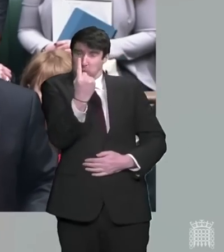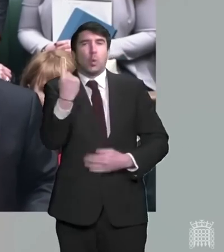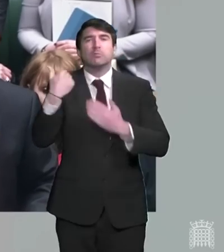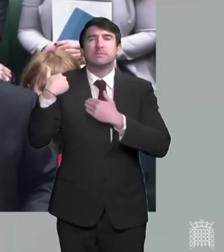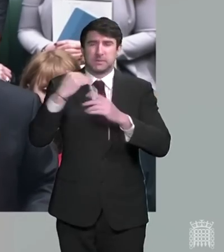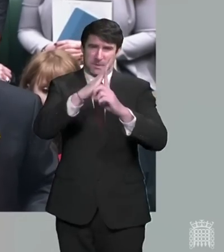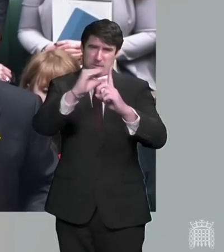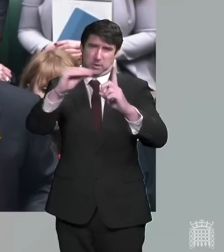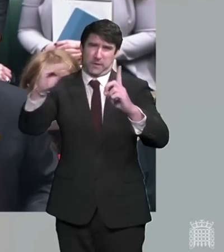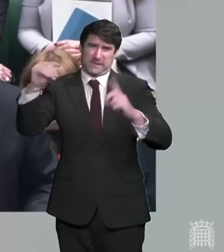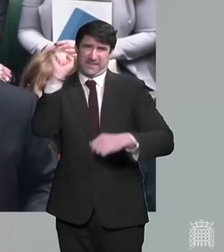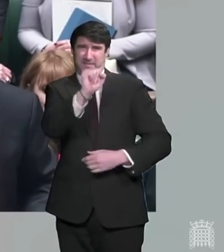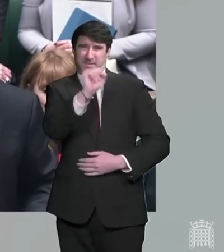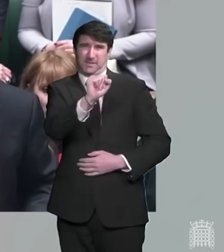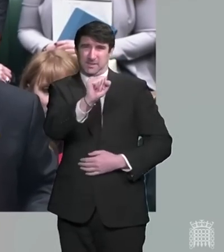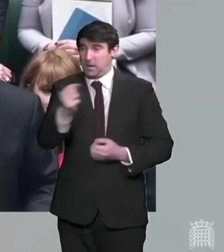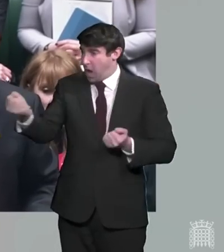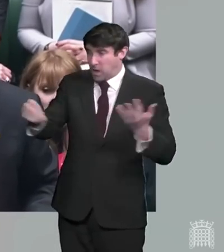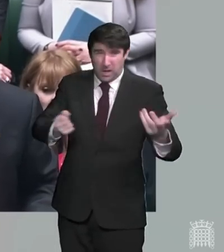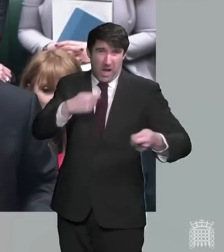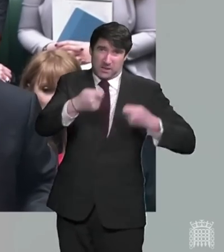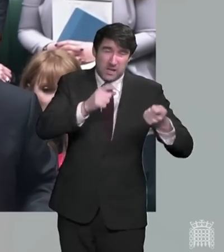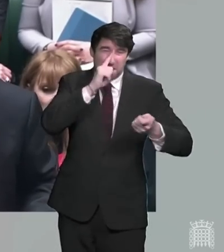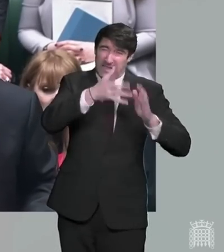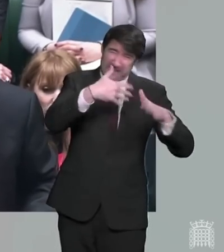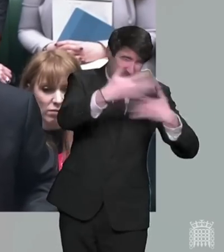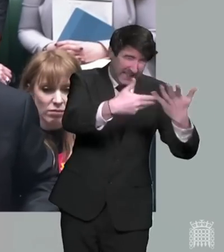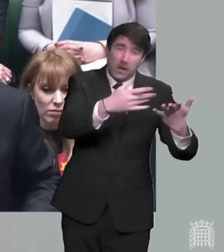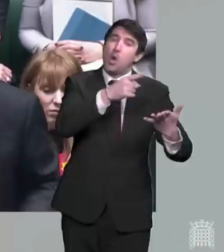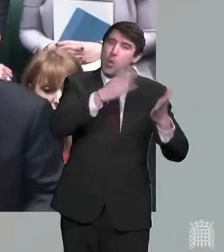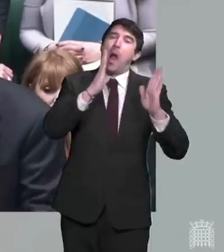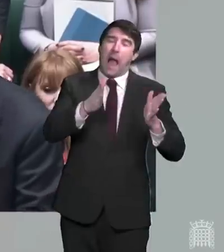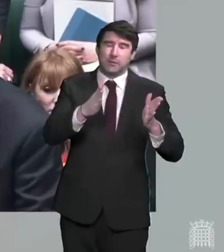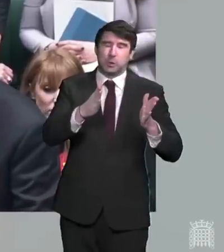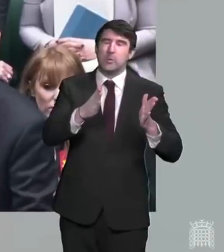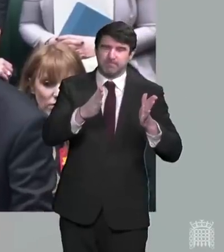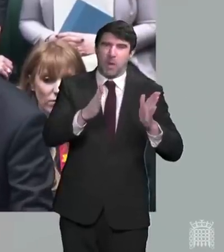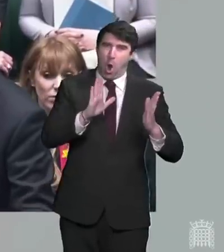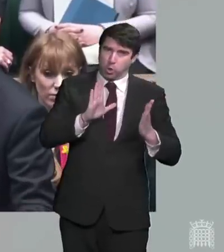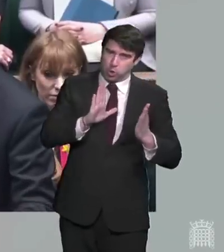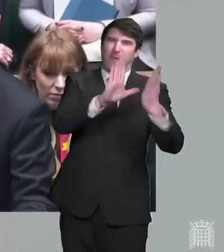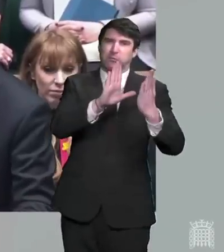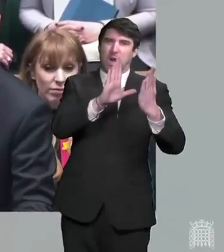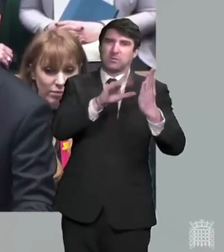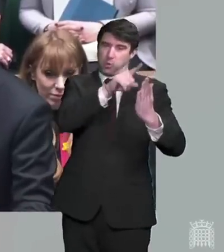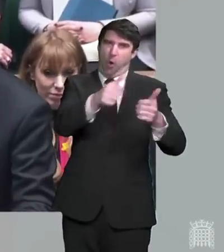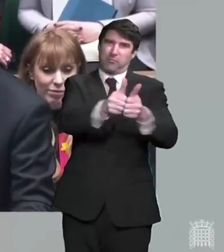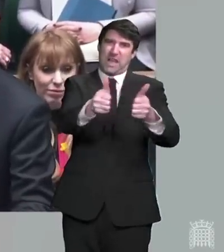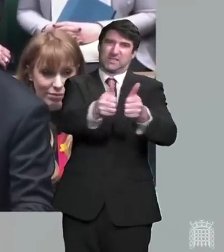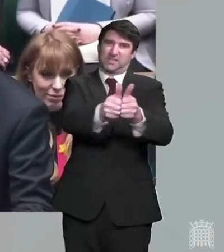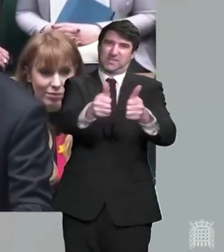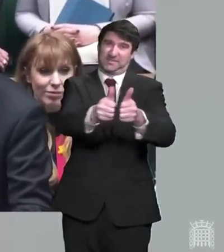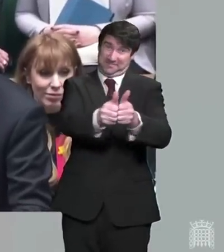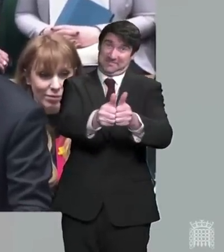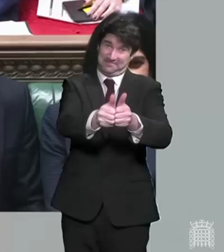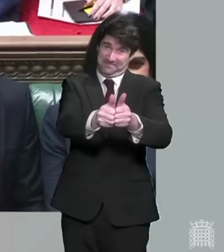growth and tackling the cost of living crisis will mean standing up to vested interests. Energy bills are going to